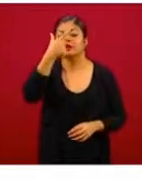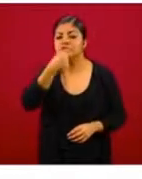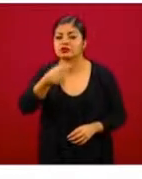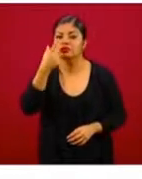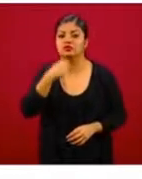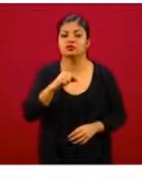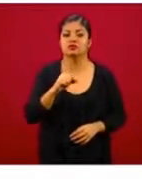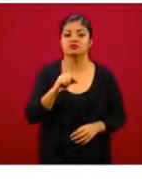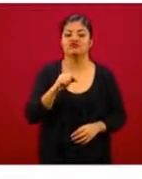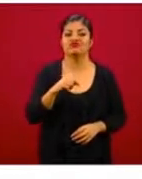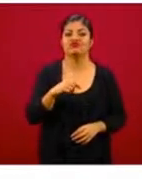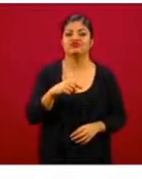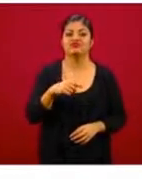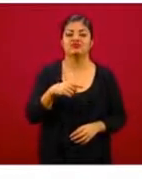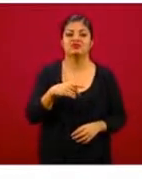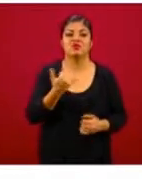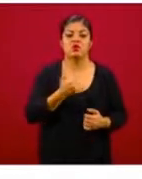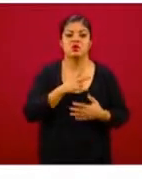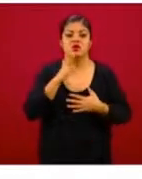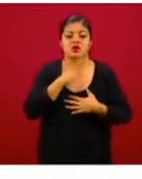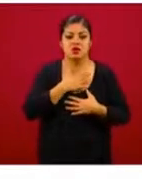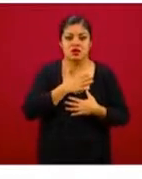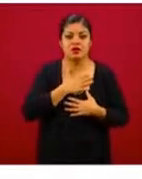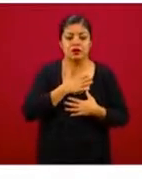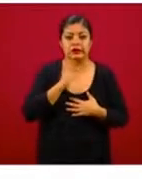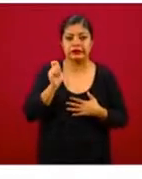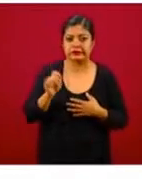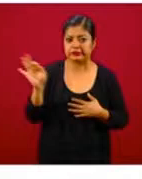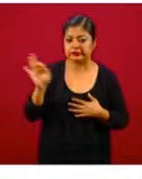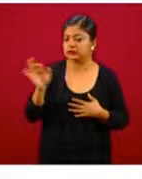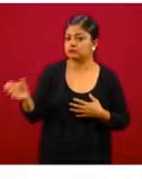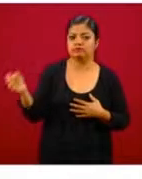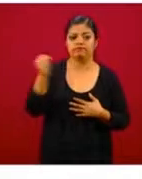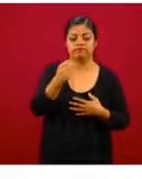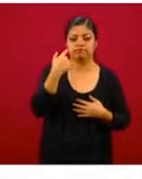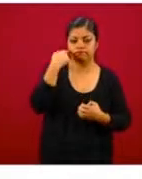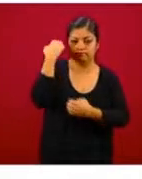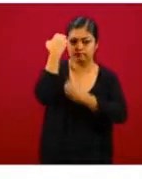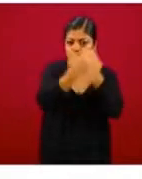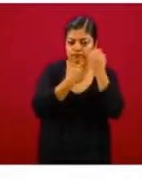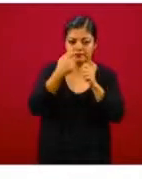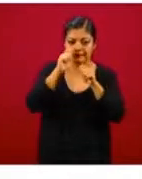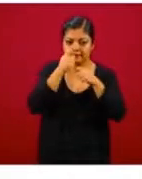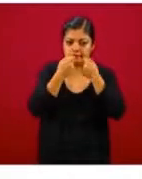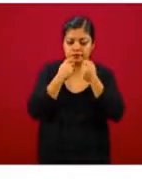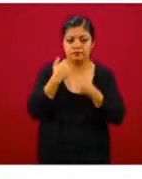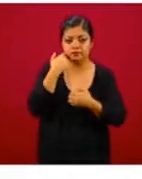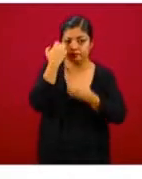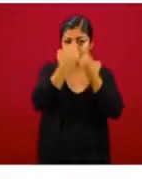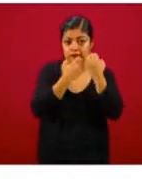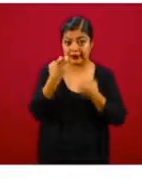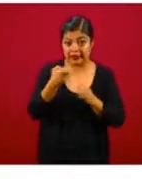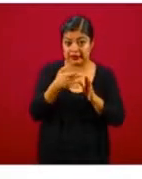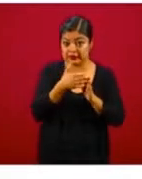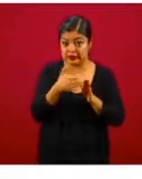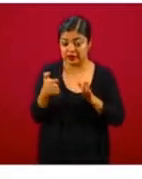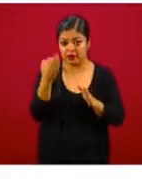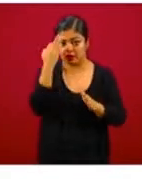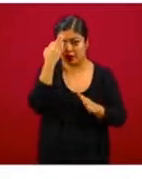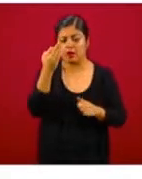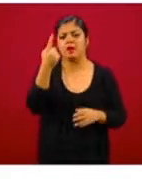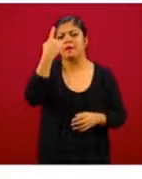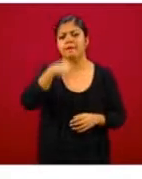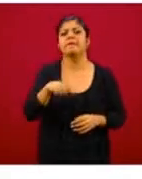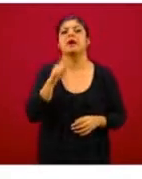symptoms. And so these could go along with an intense cold, and that would be considered a